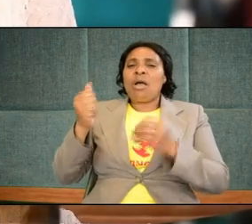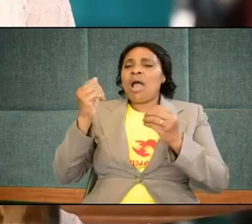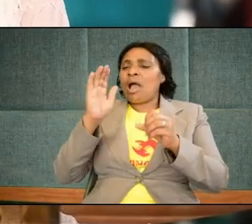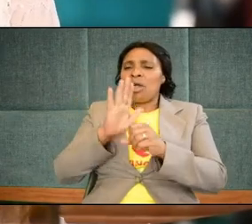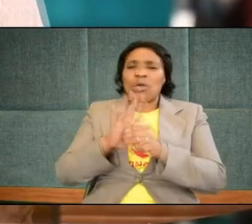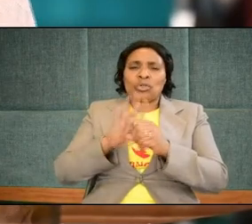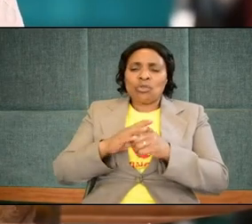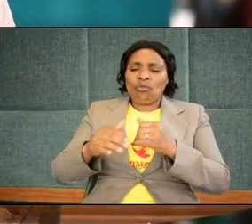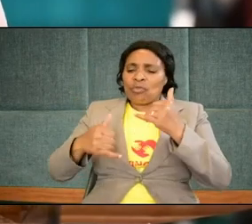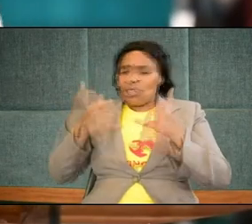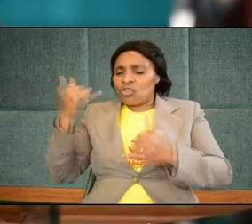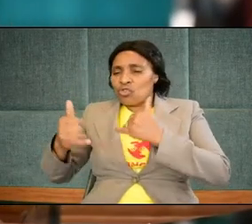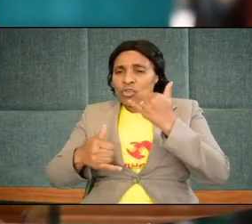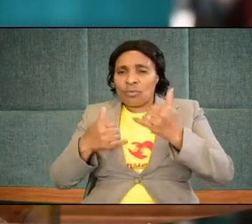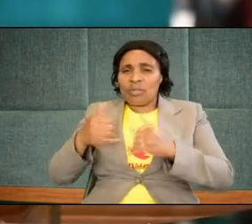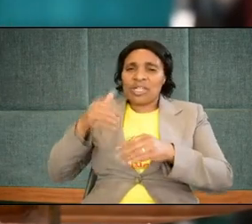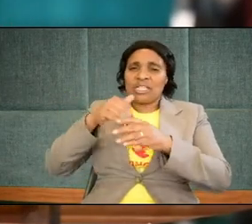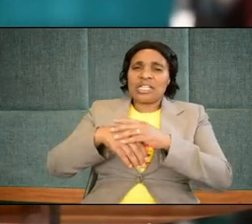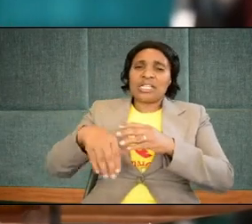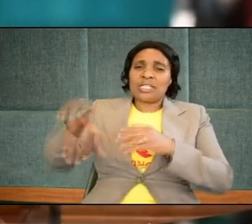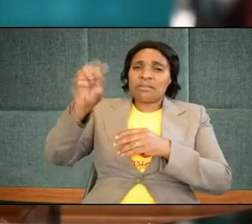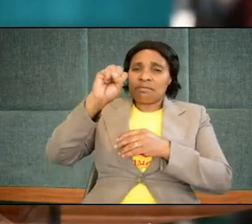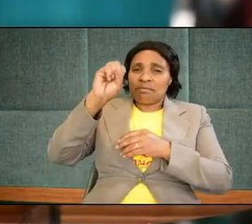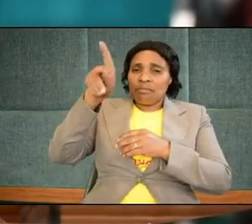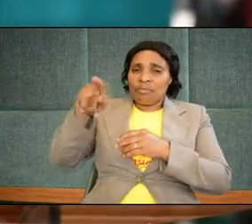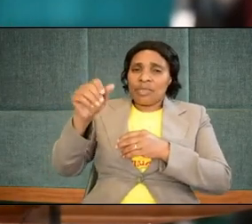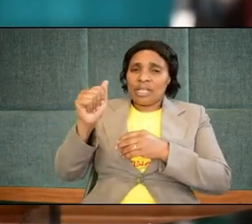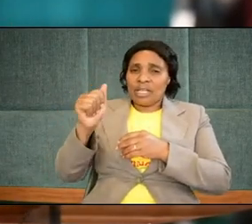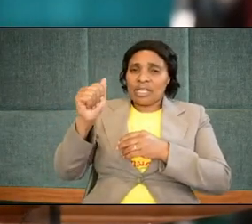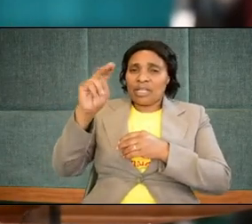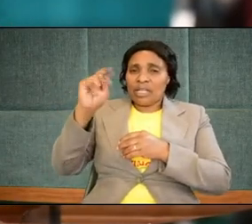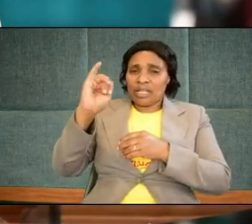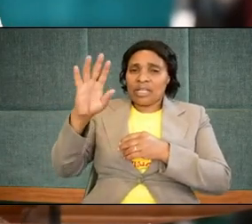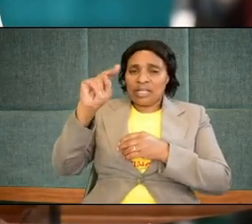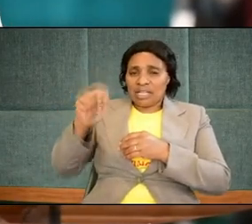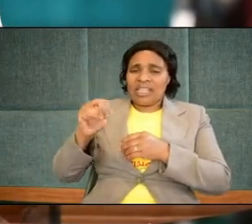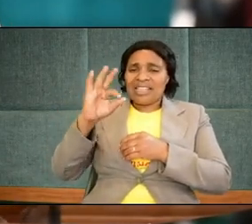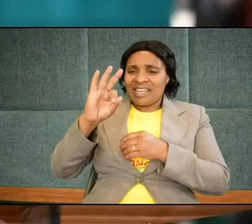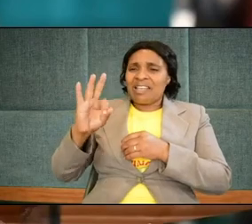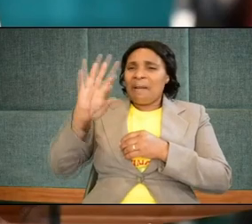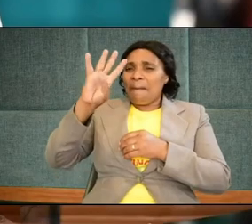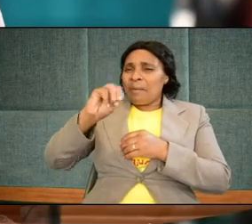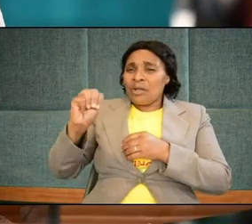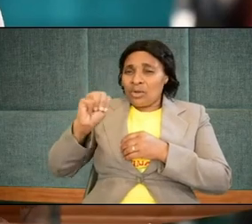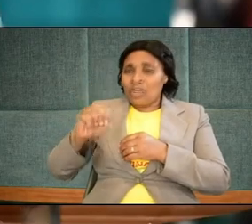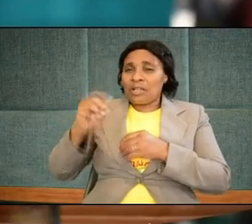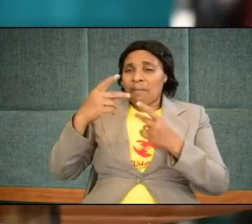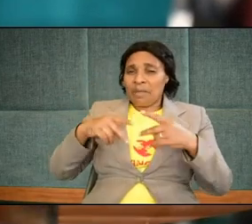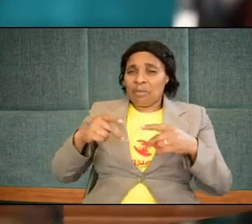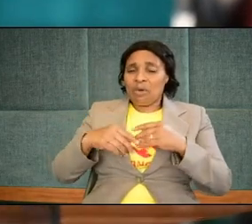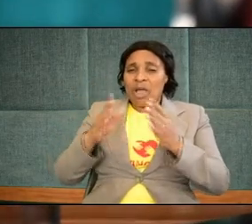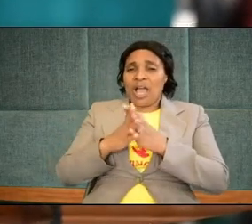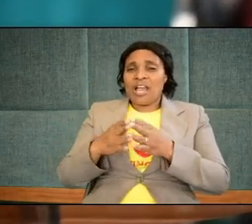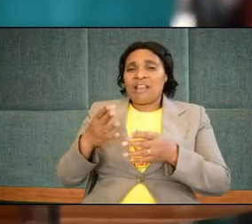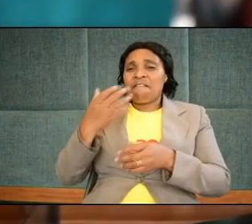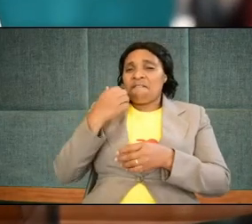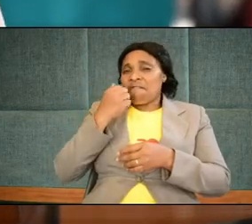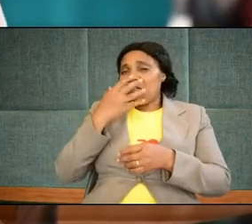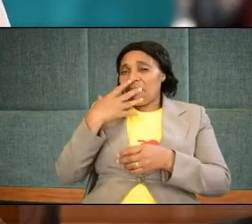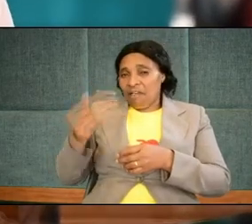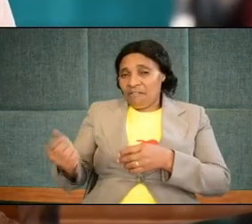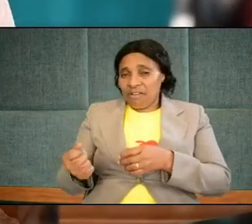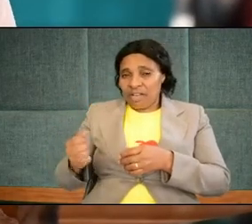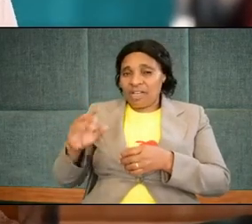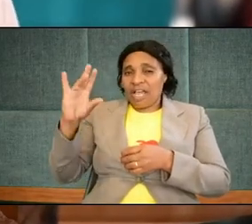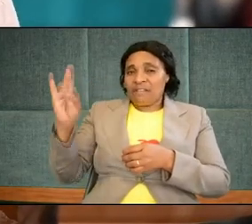Spain, among a population of nearly 3 million people and 500 Adventists. Ramos started